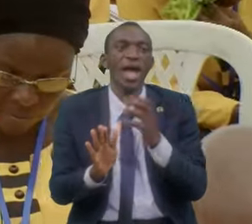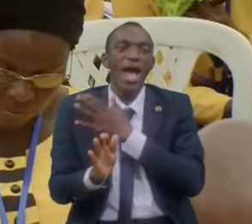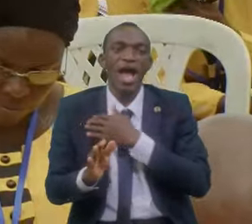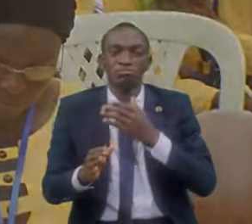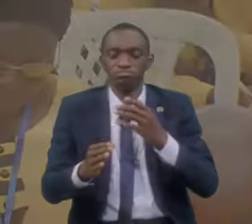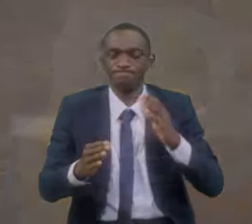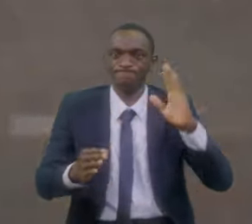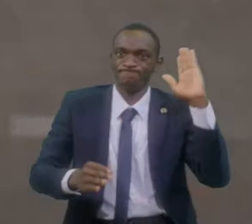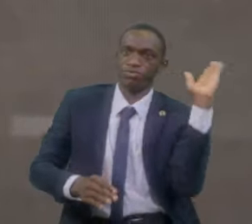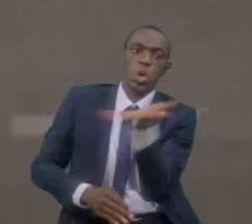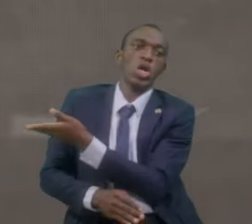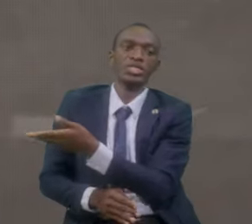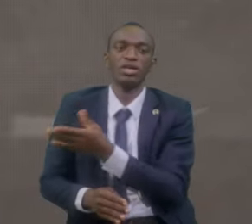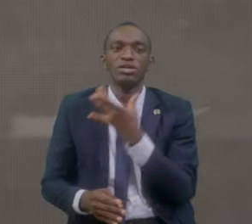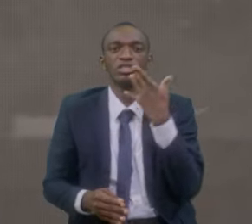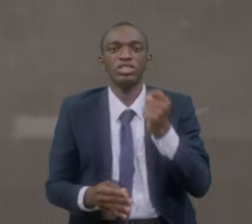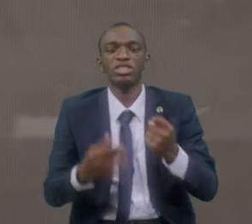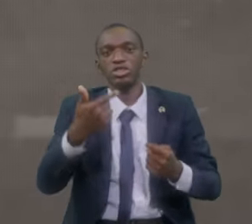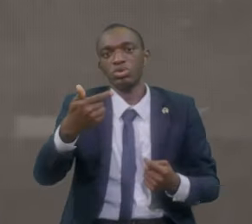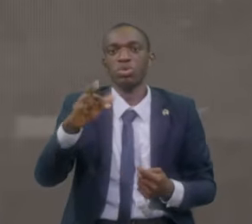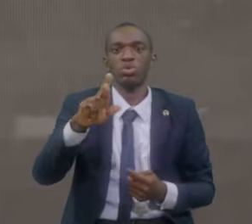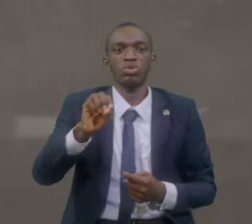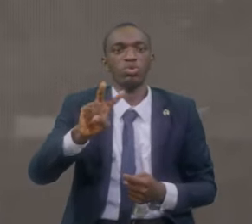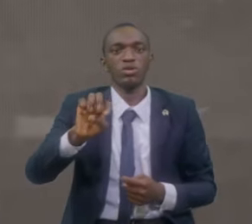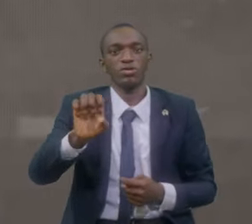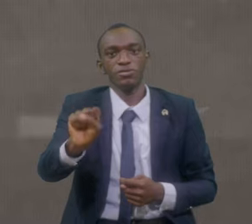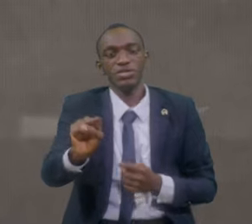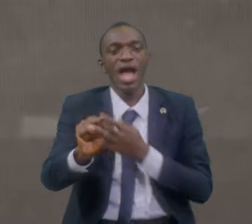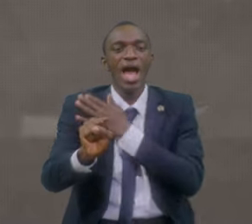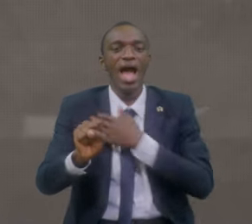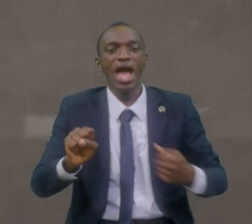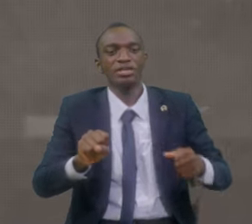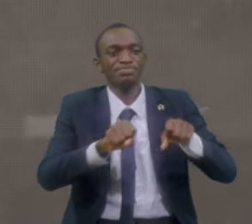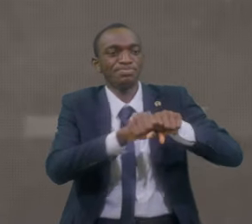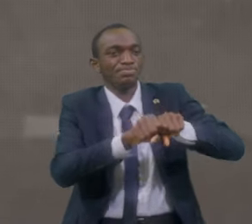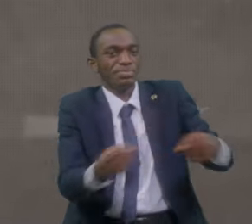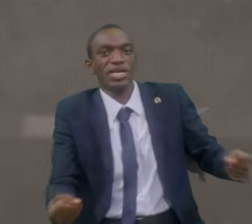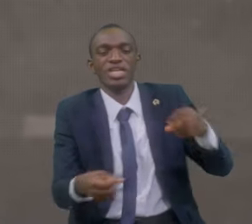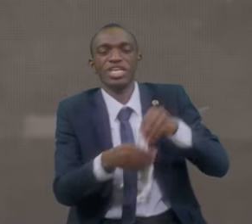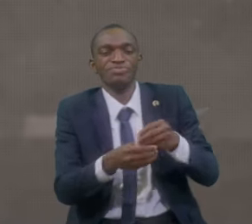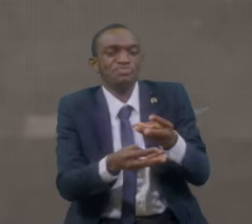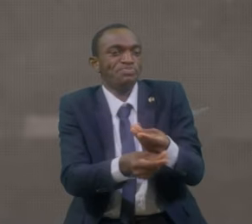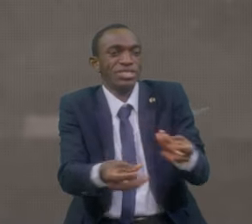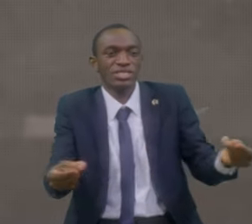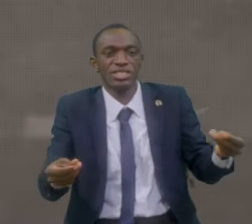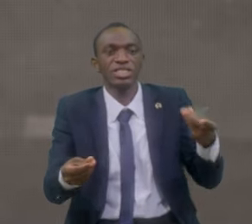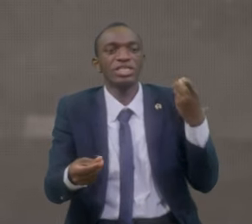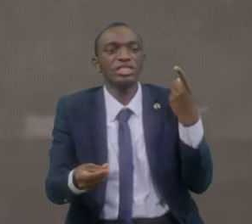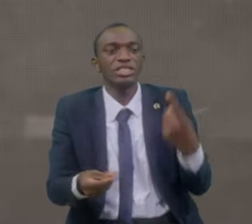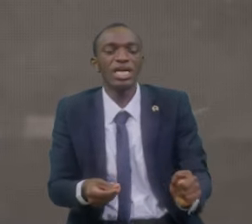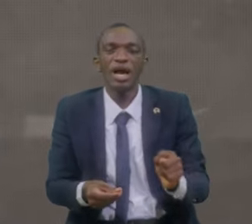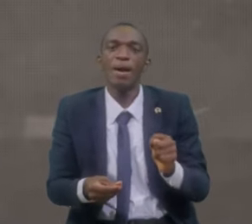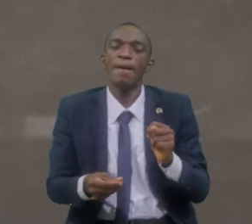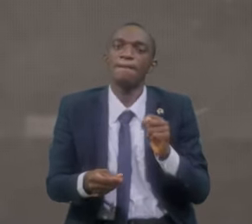down the groves and break in pieces the brazen